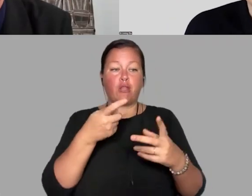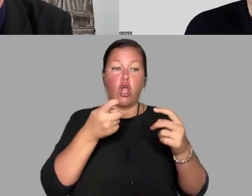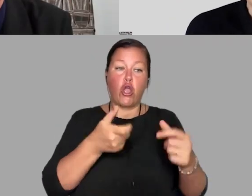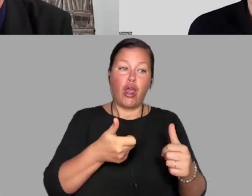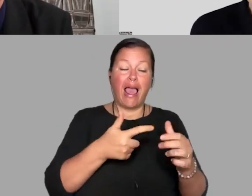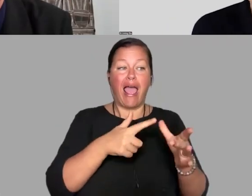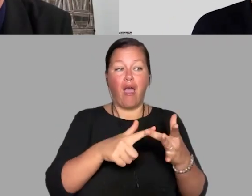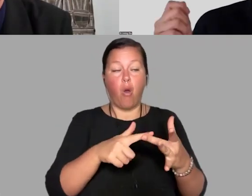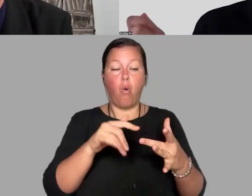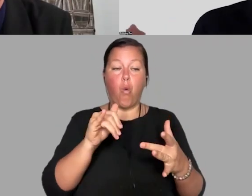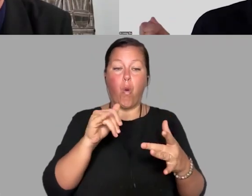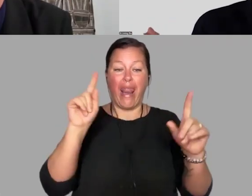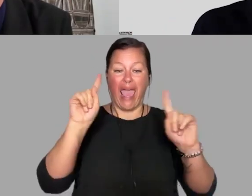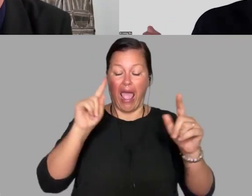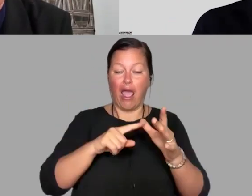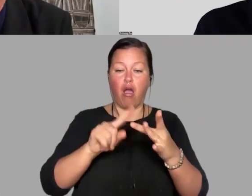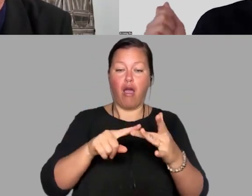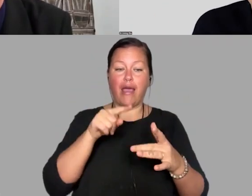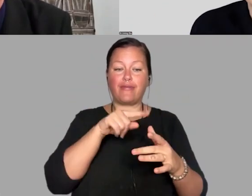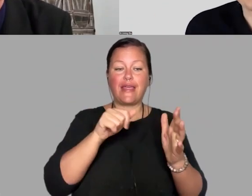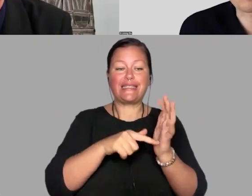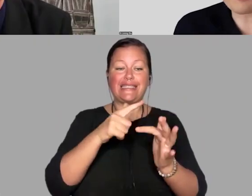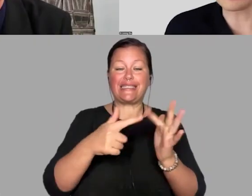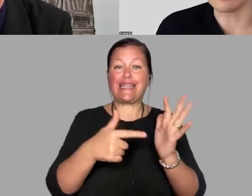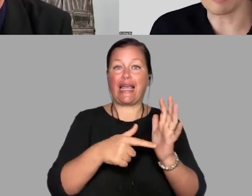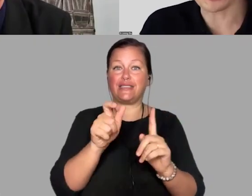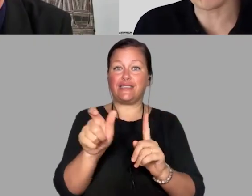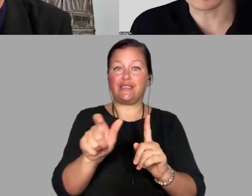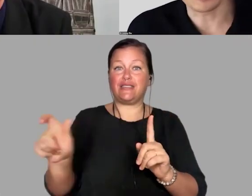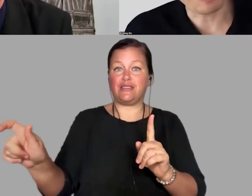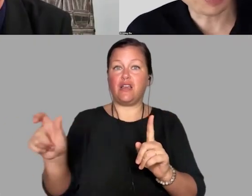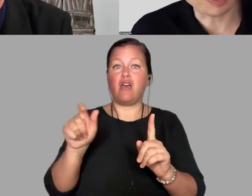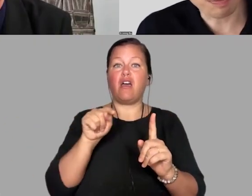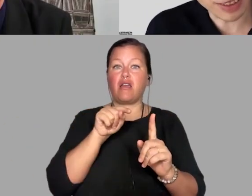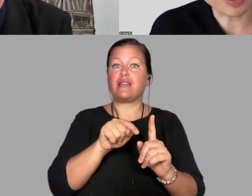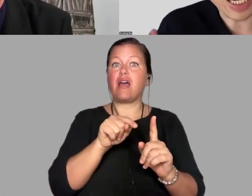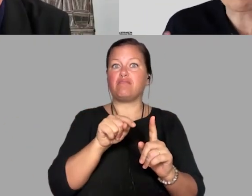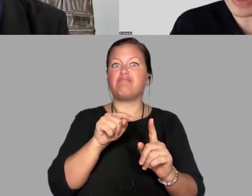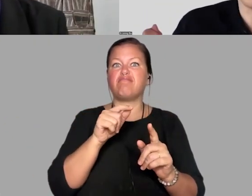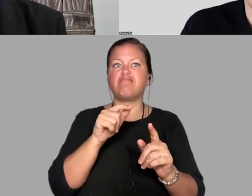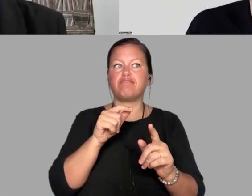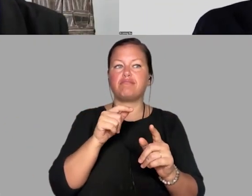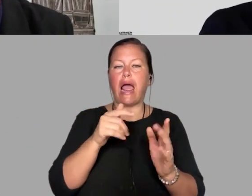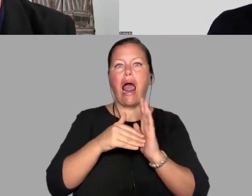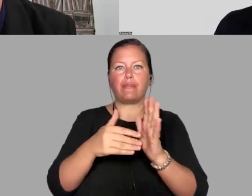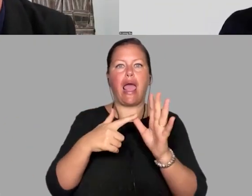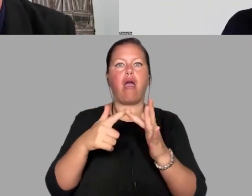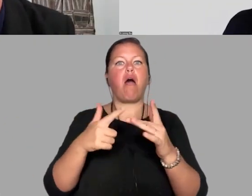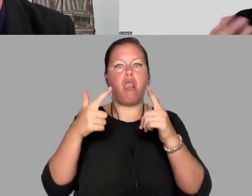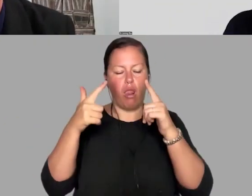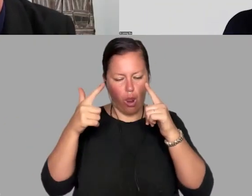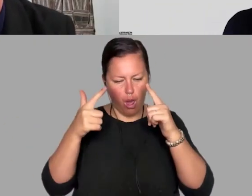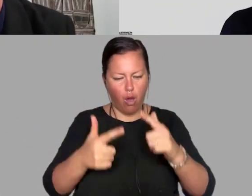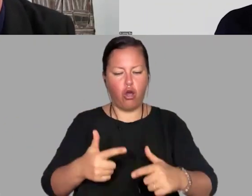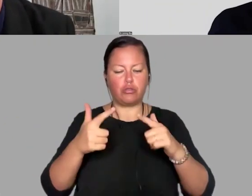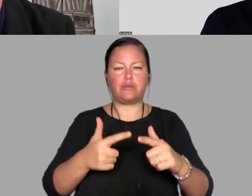days, that text and image pair actually has really launched, basically helped AI a lot since